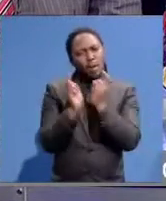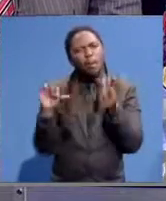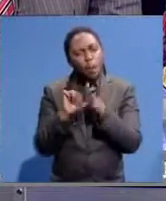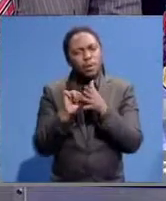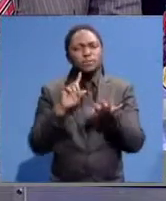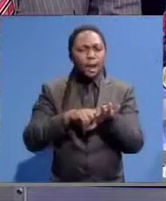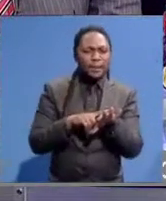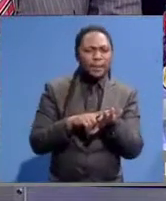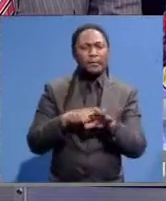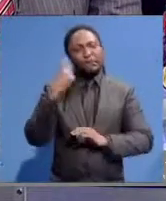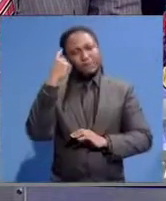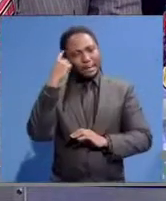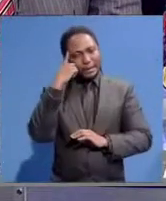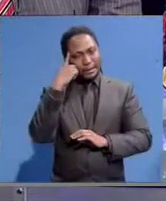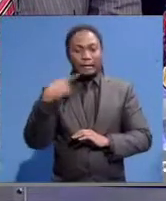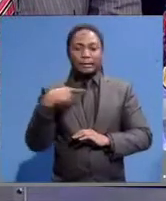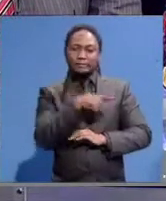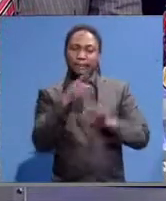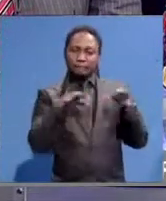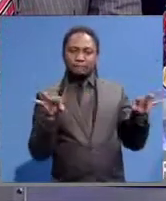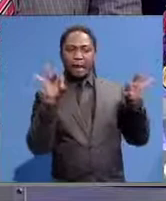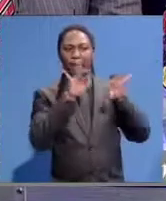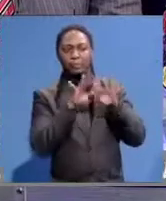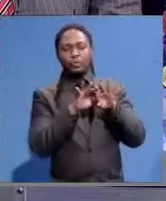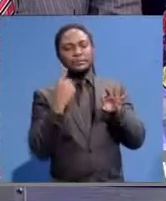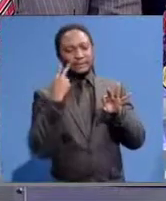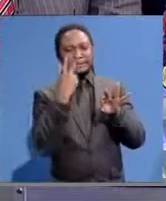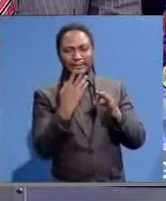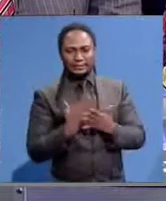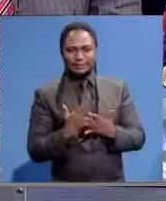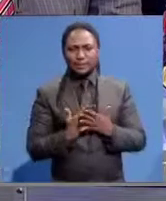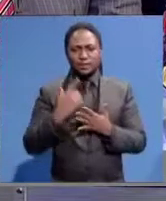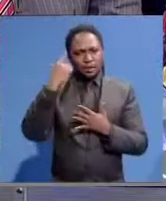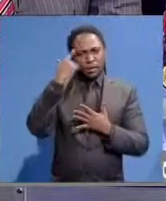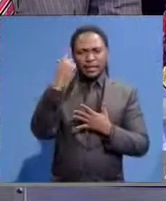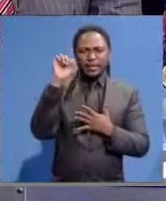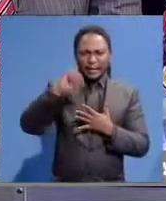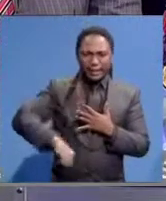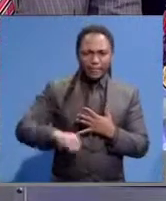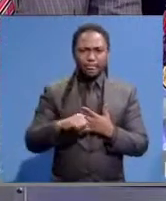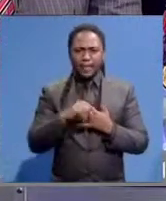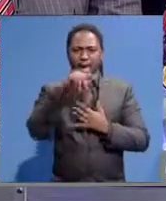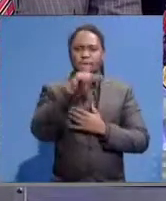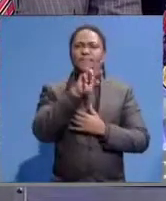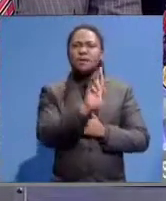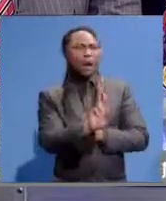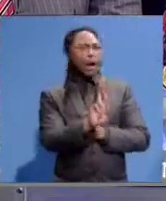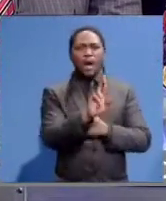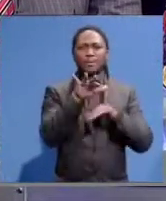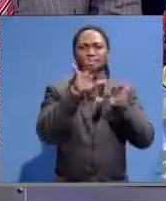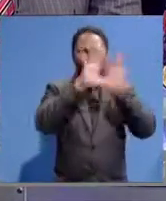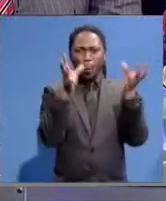feel actually capture the very essence of who he is, I guess beyond the drama, beyond the PR, beyond what the